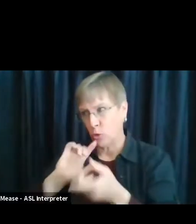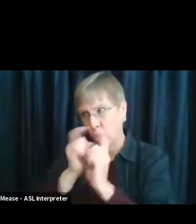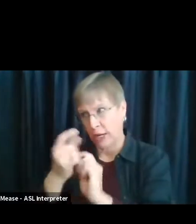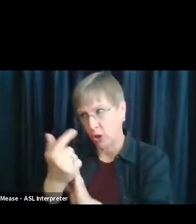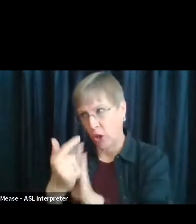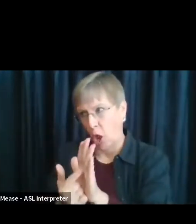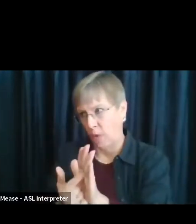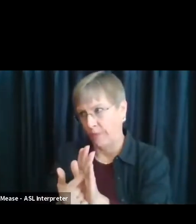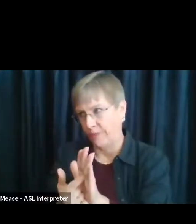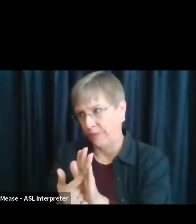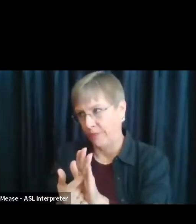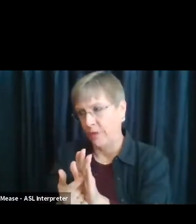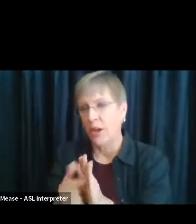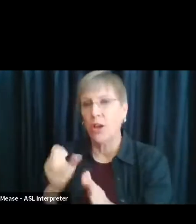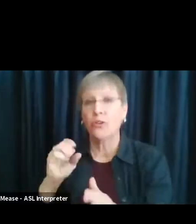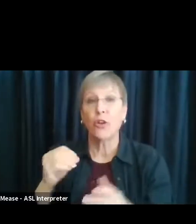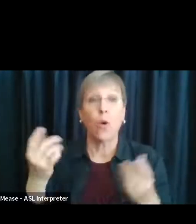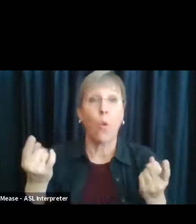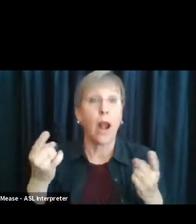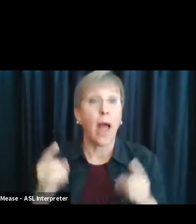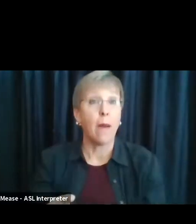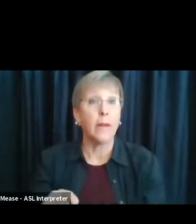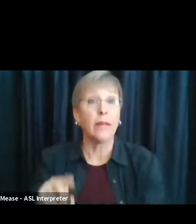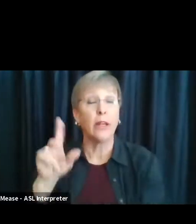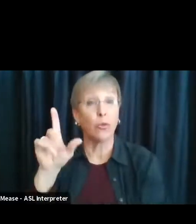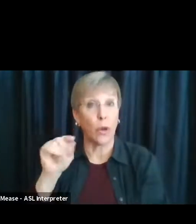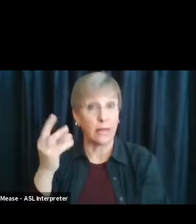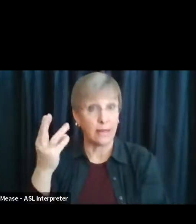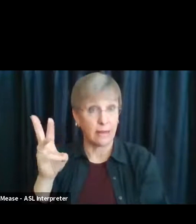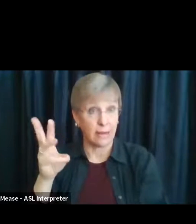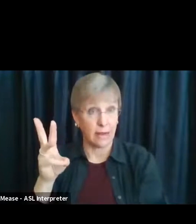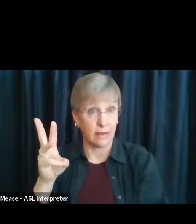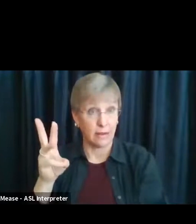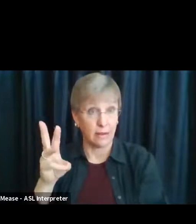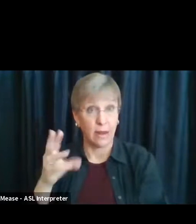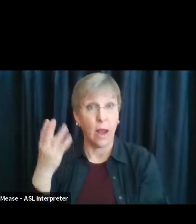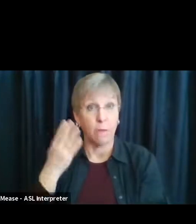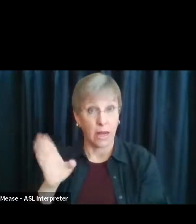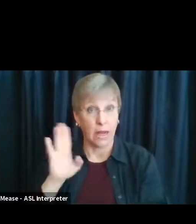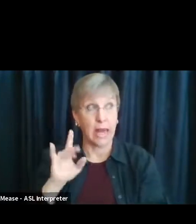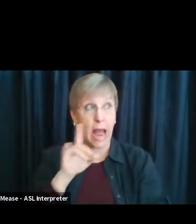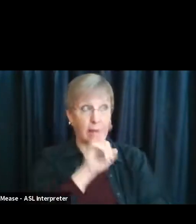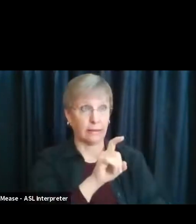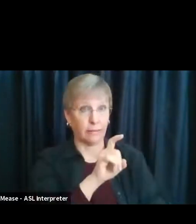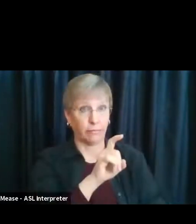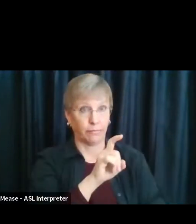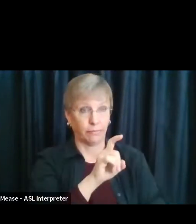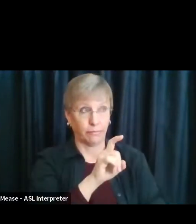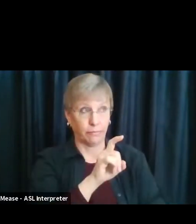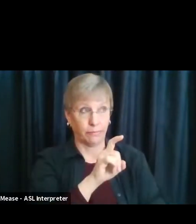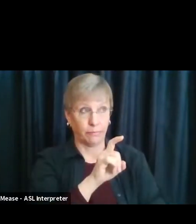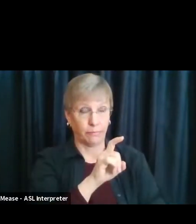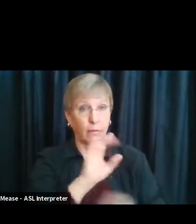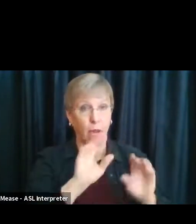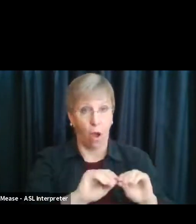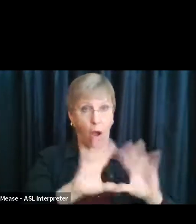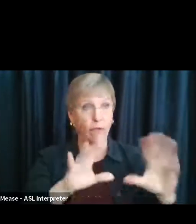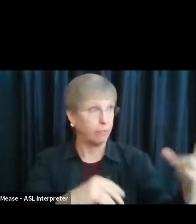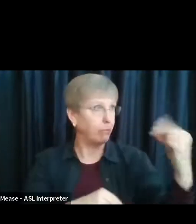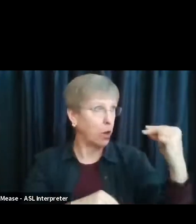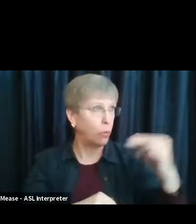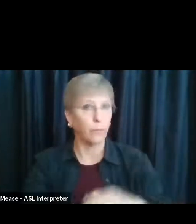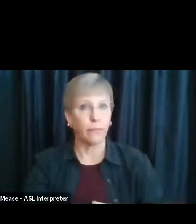law. So what happened in 2016? Benin asked, and well, obviously they said